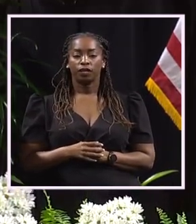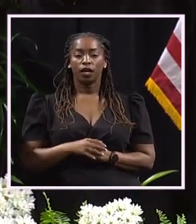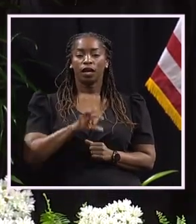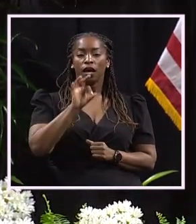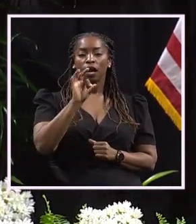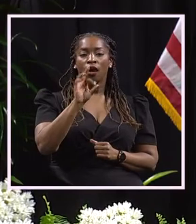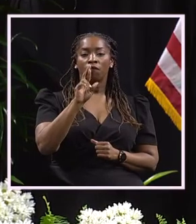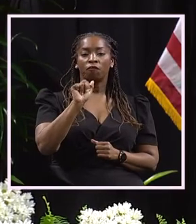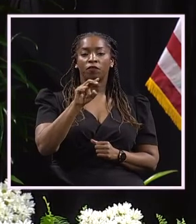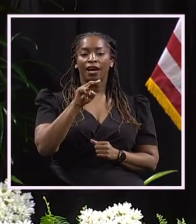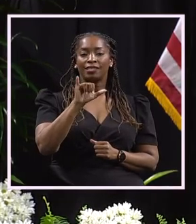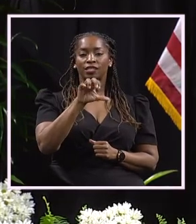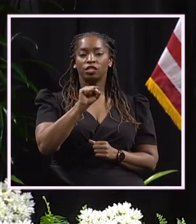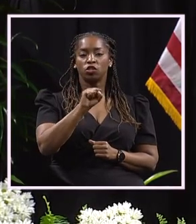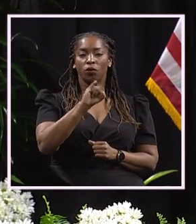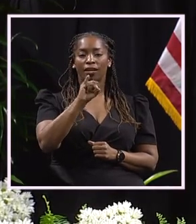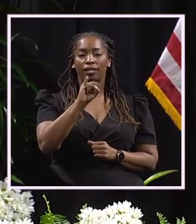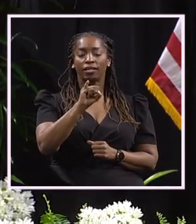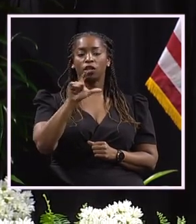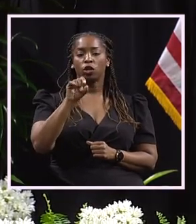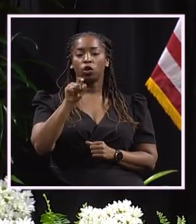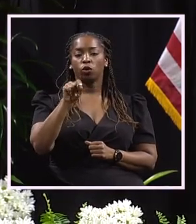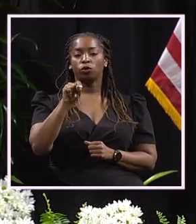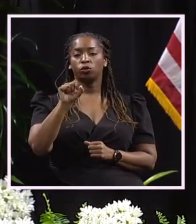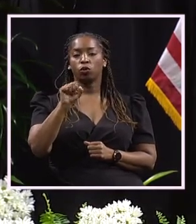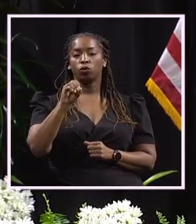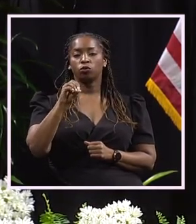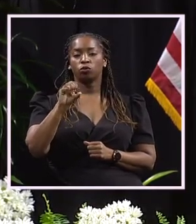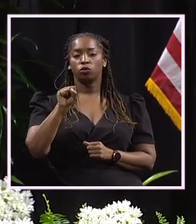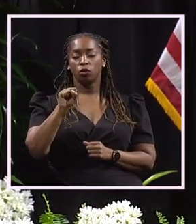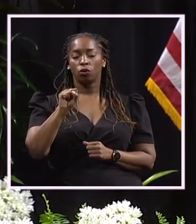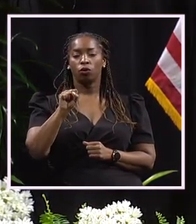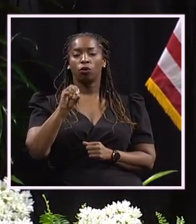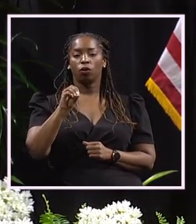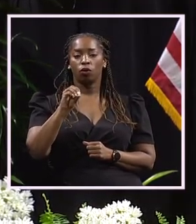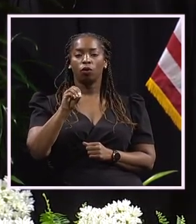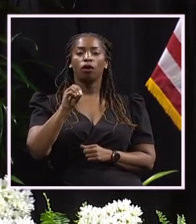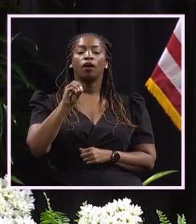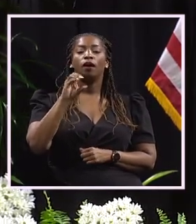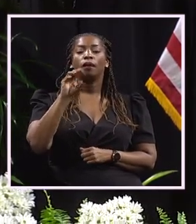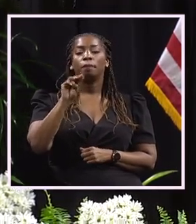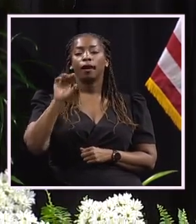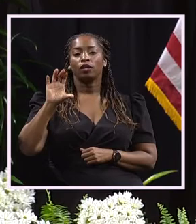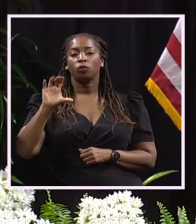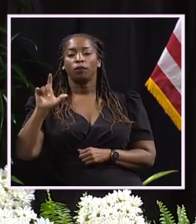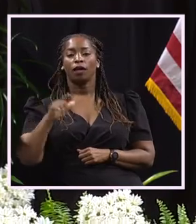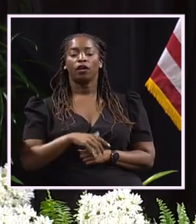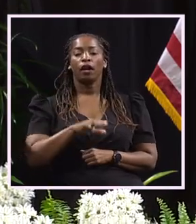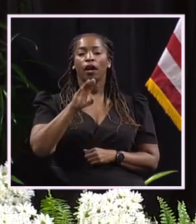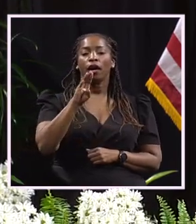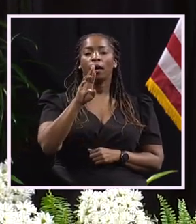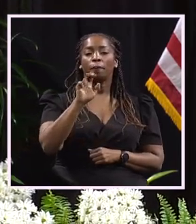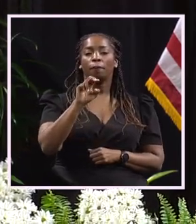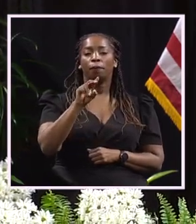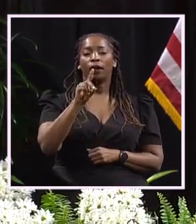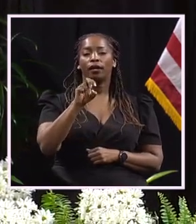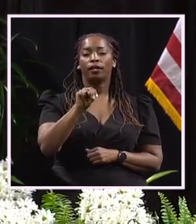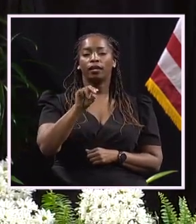Francisco Elias Latosuo, magna cum laude, Brandon Fisher, magna cum